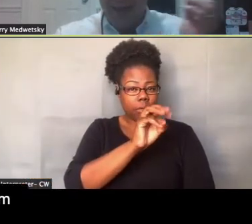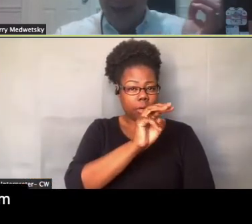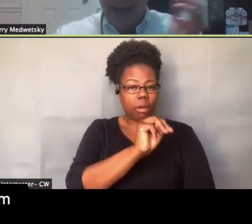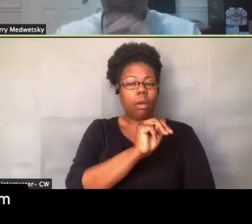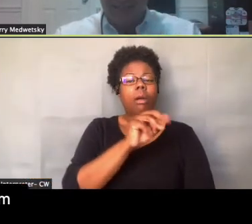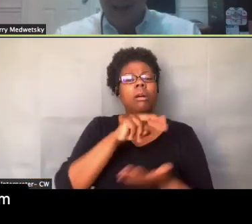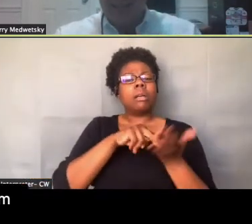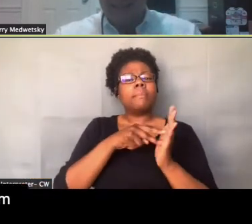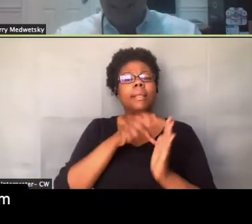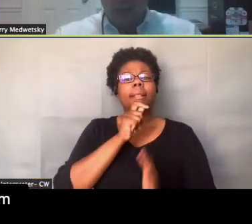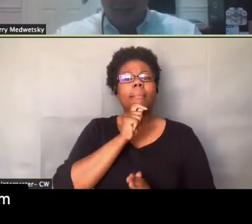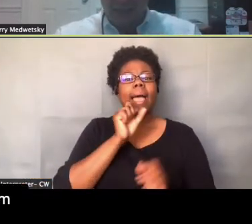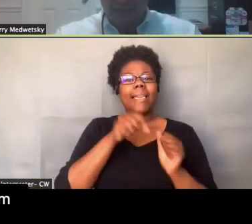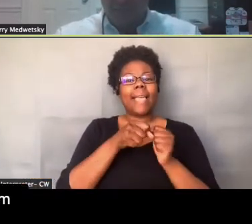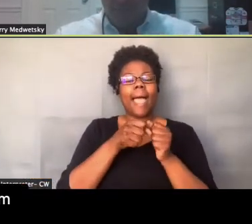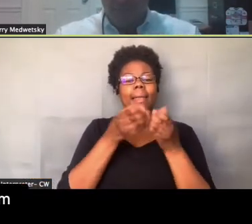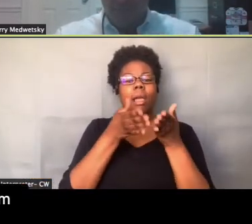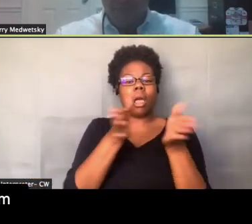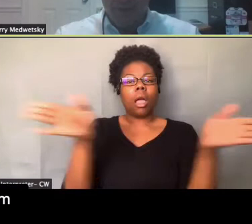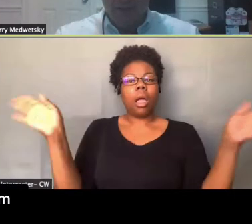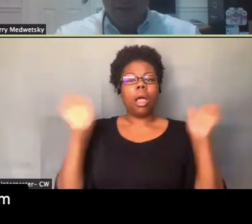back, and the sides equally.